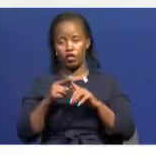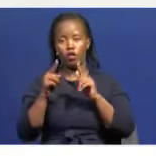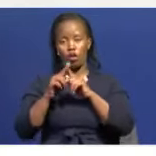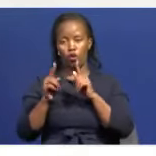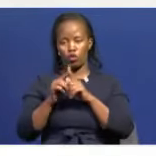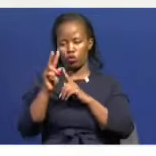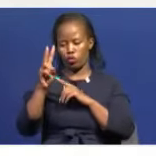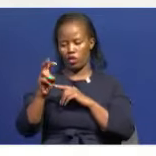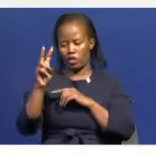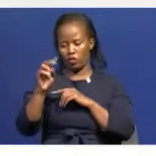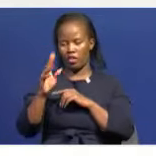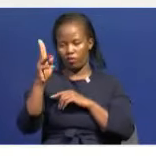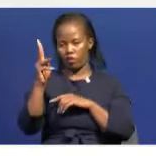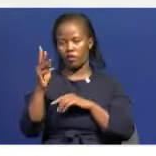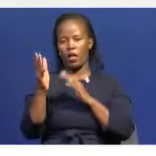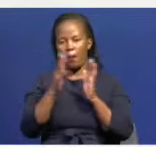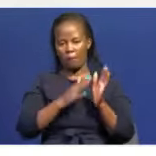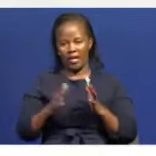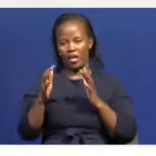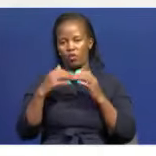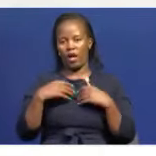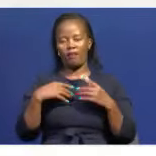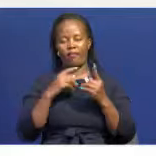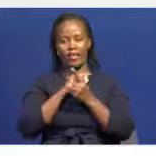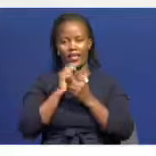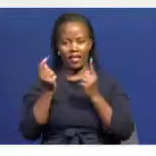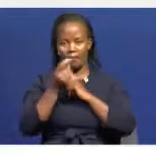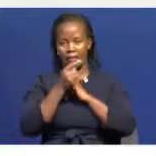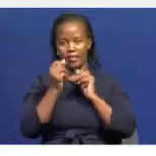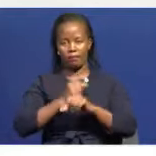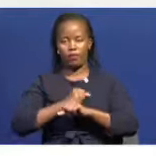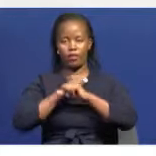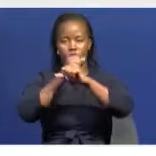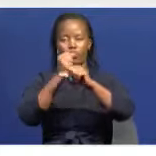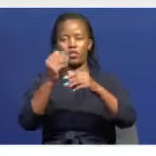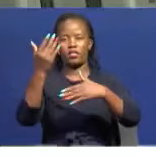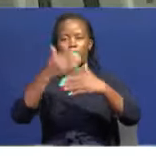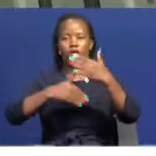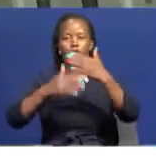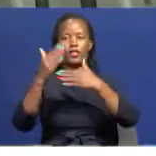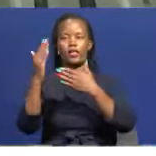as part of climate mitigation efforts in the construction industry.